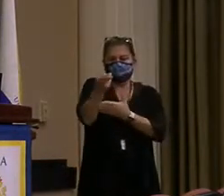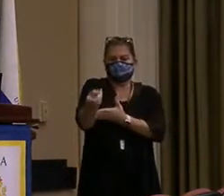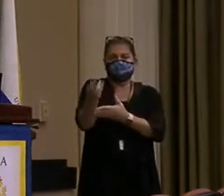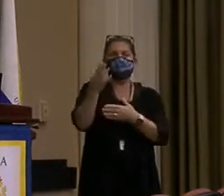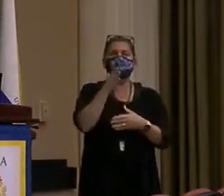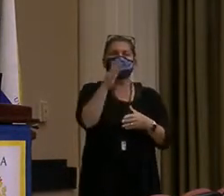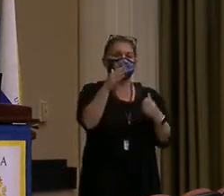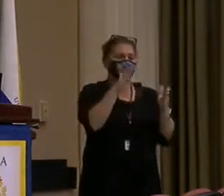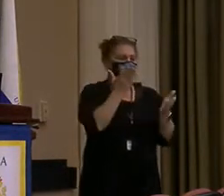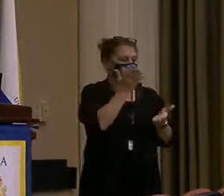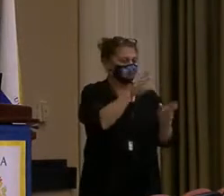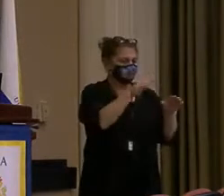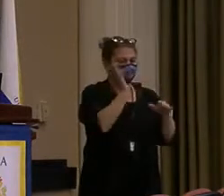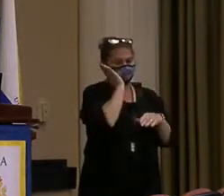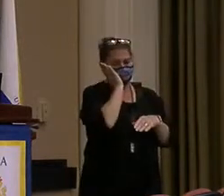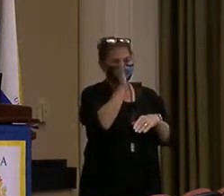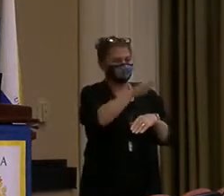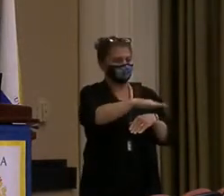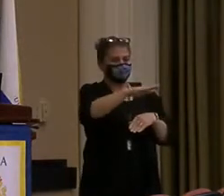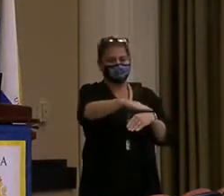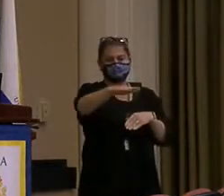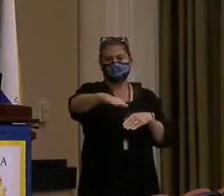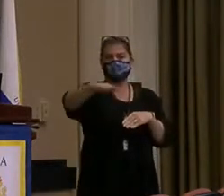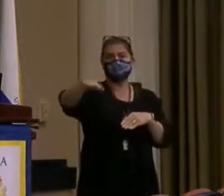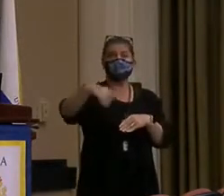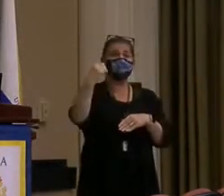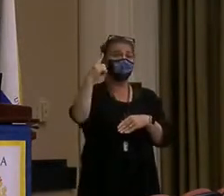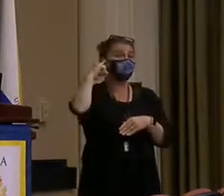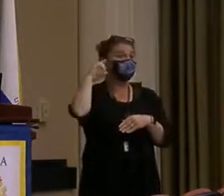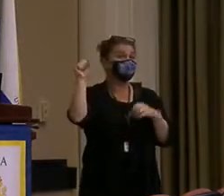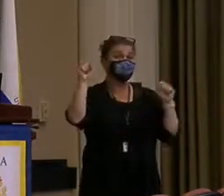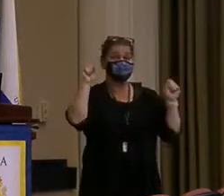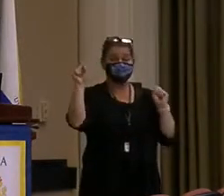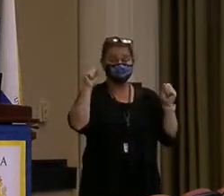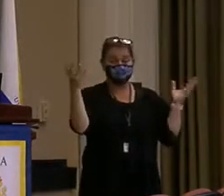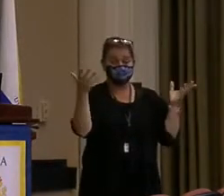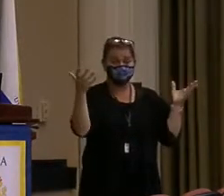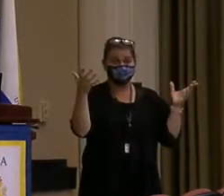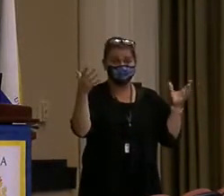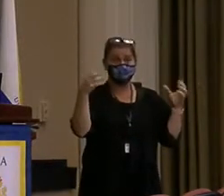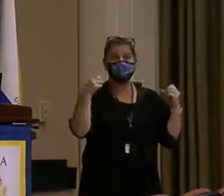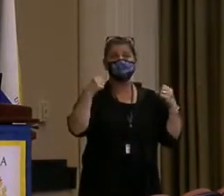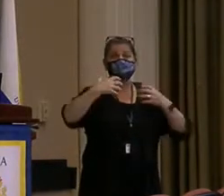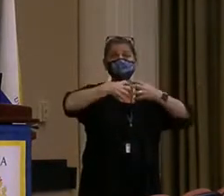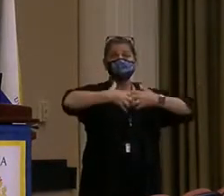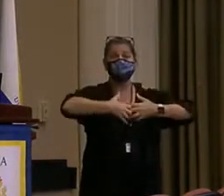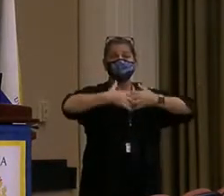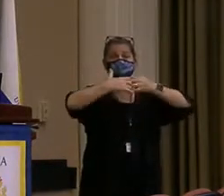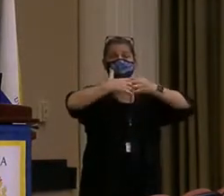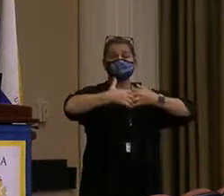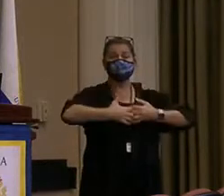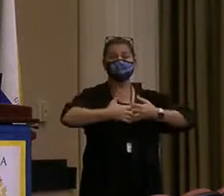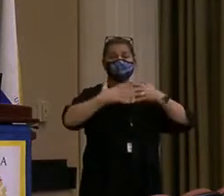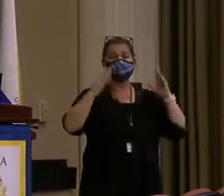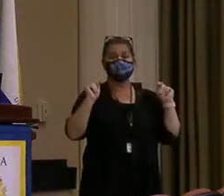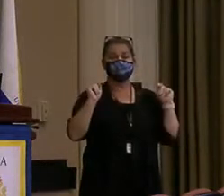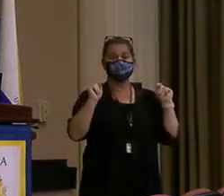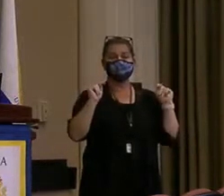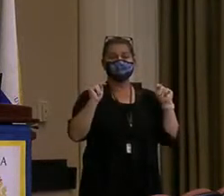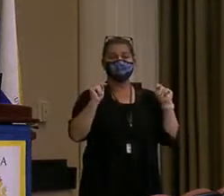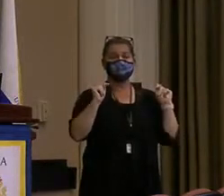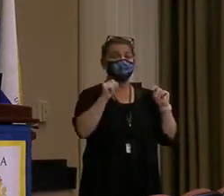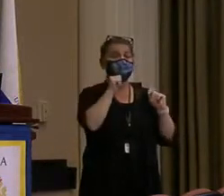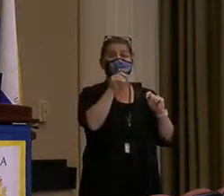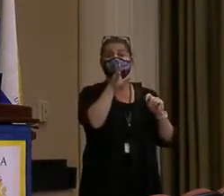it, bed to bed to bed. And the only noise in the room was the sound of the ventilators. Patients never